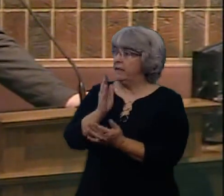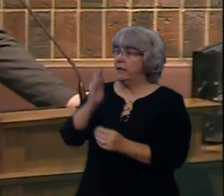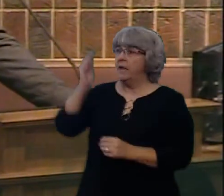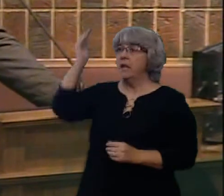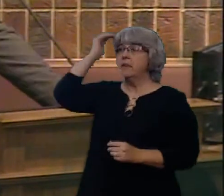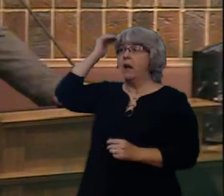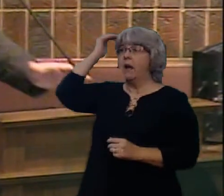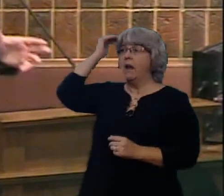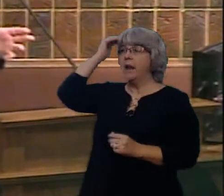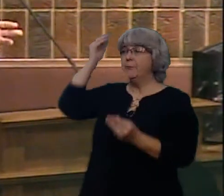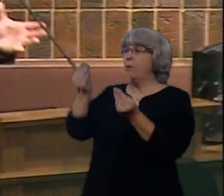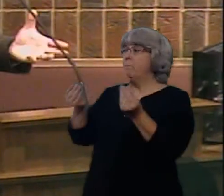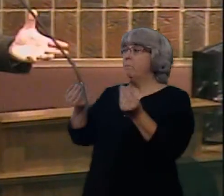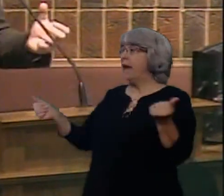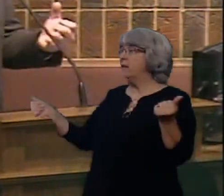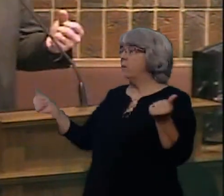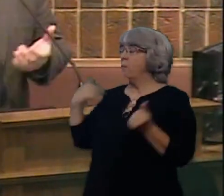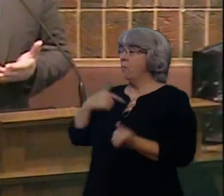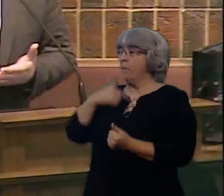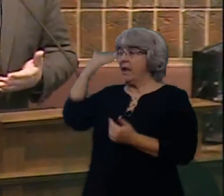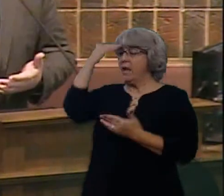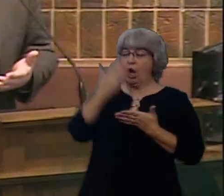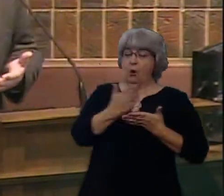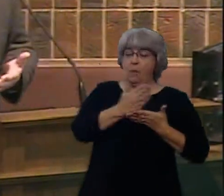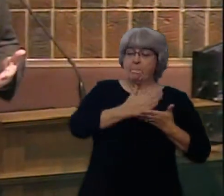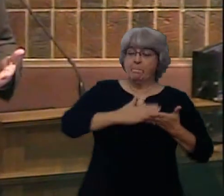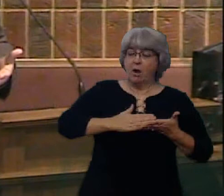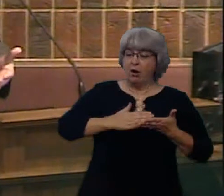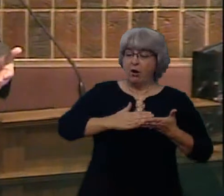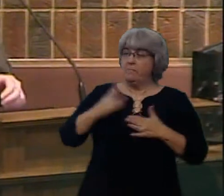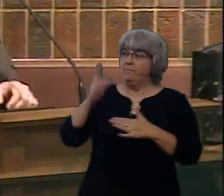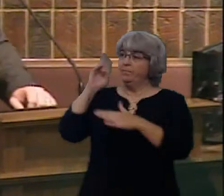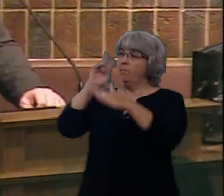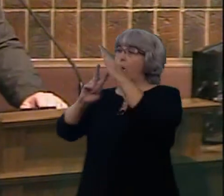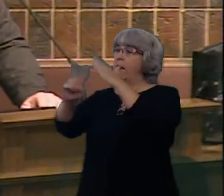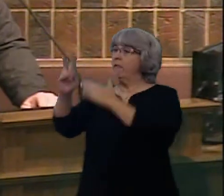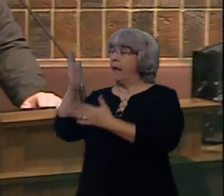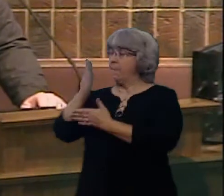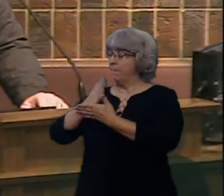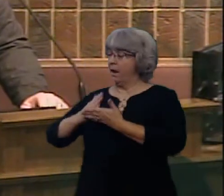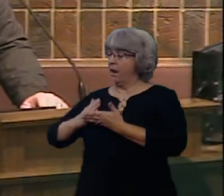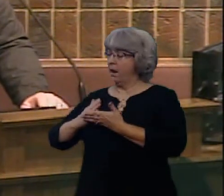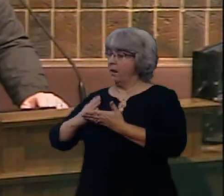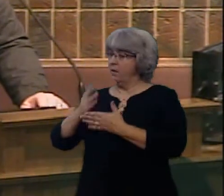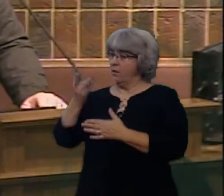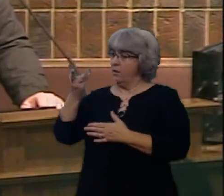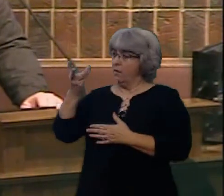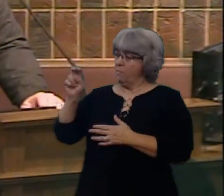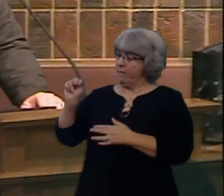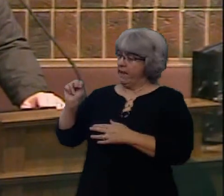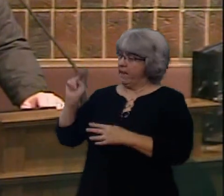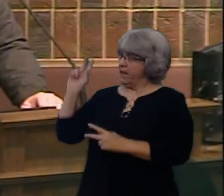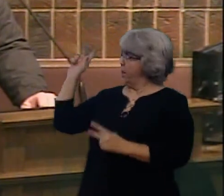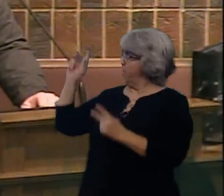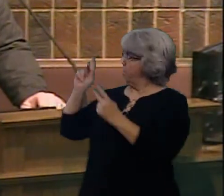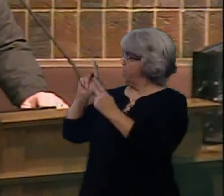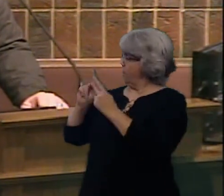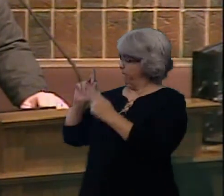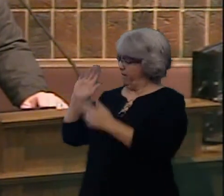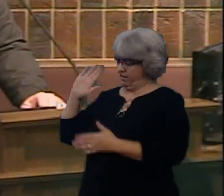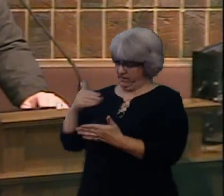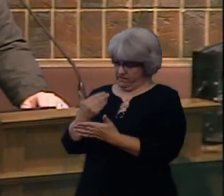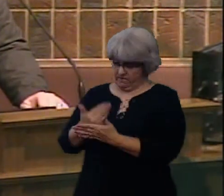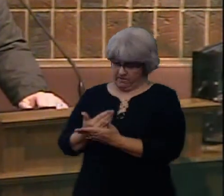pass away. For we know in part and we prophesy in part. But when the perfect comes, the partial will pass